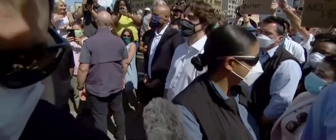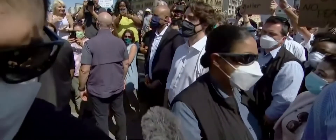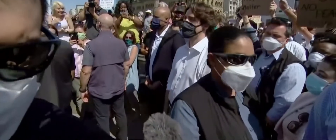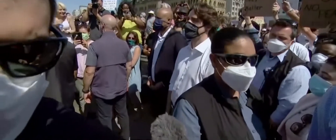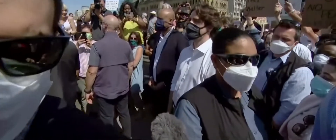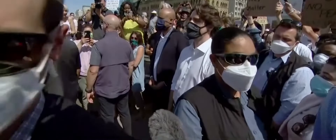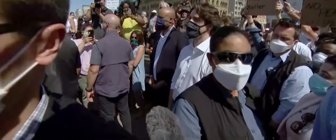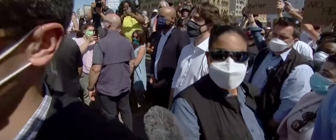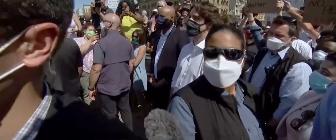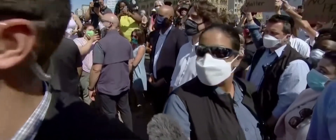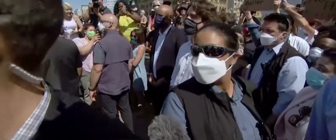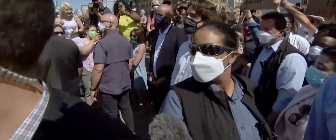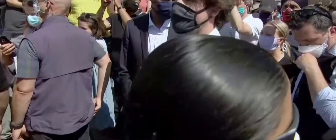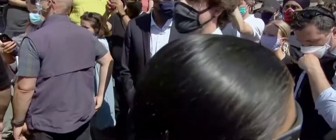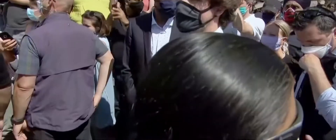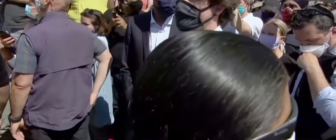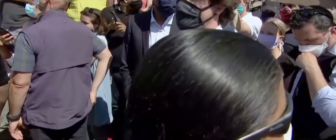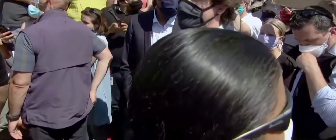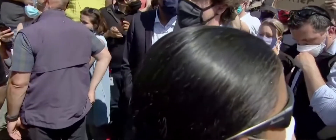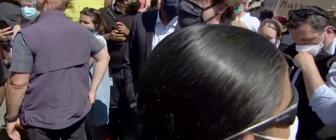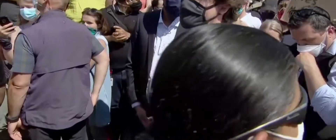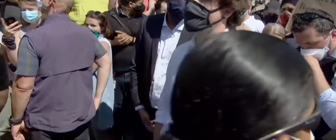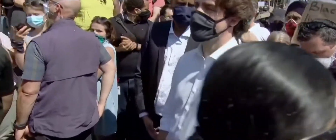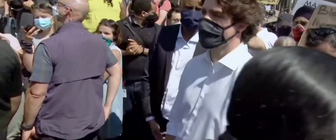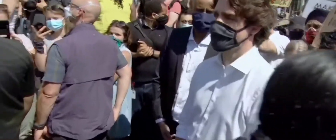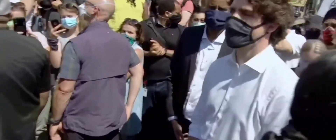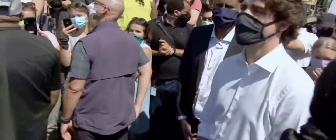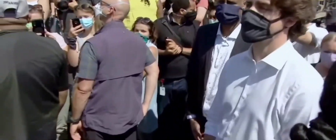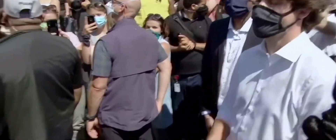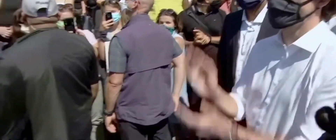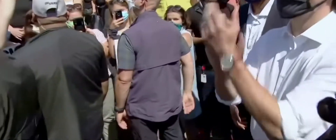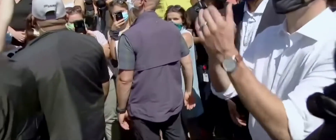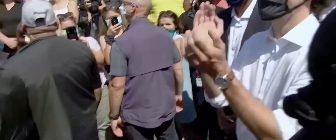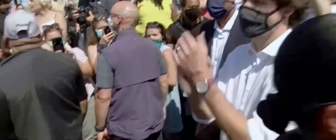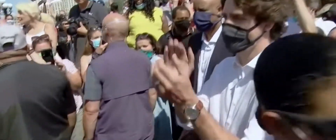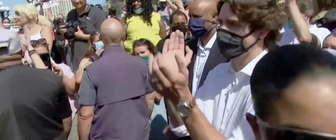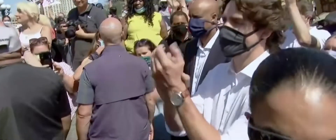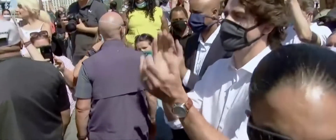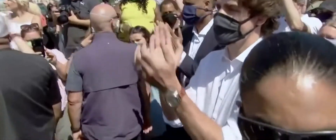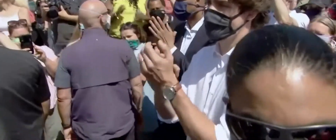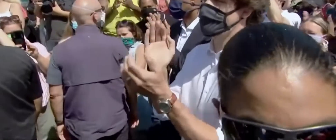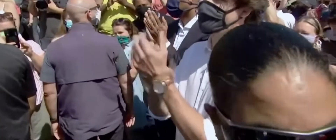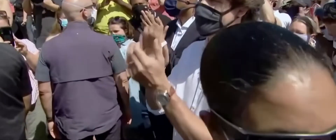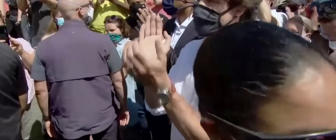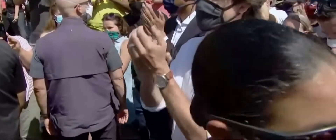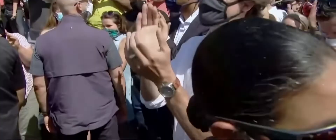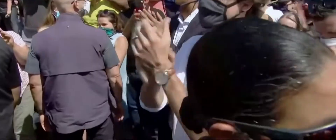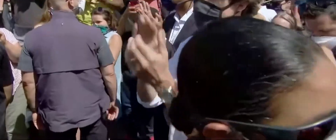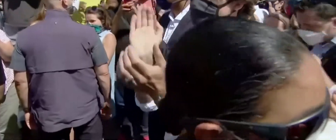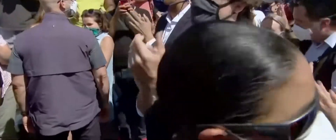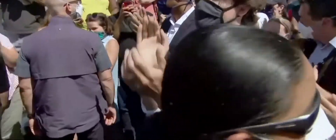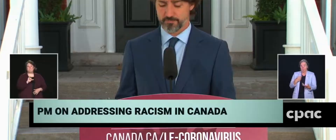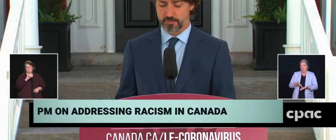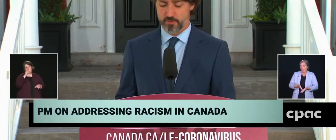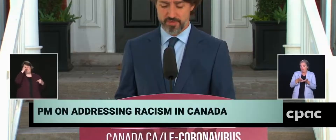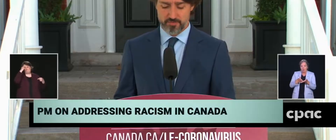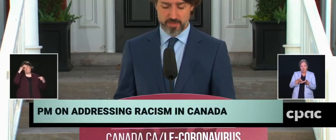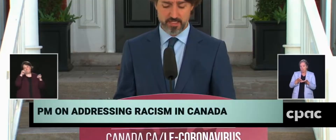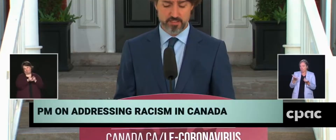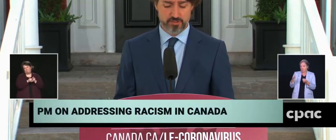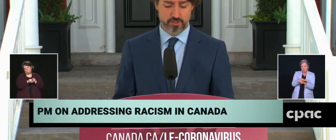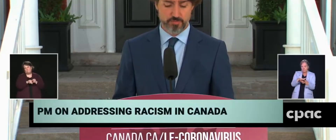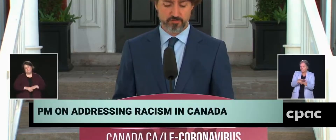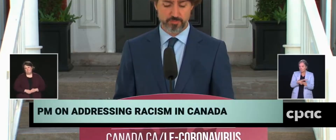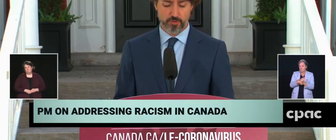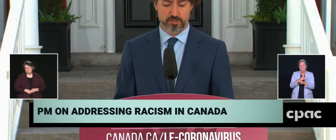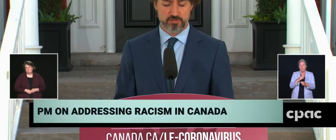more action done immediately to enhance trust and accountability with the Royal Canadian Mounted Police or the RCMP. With the